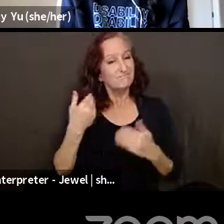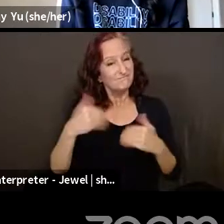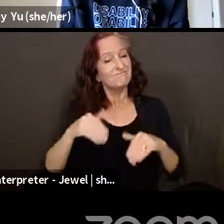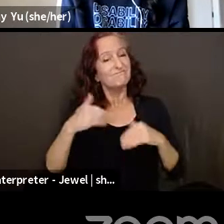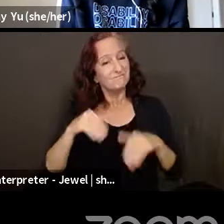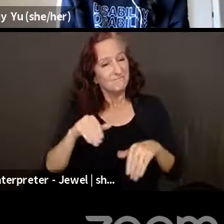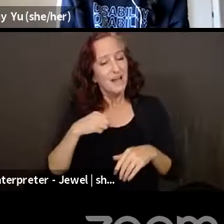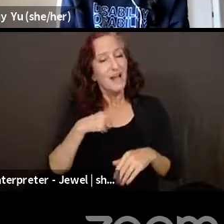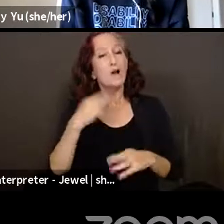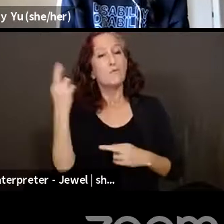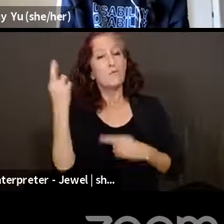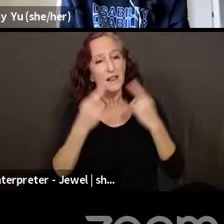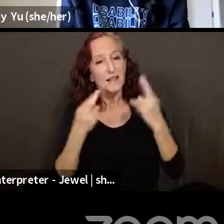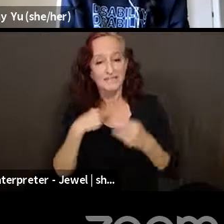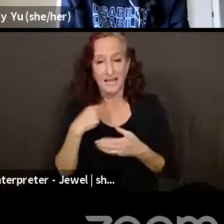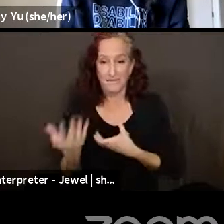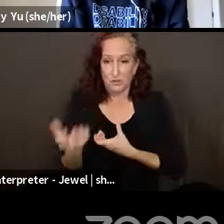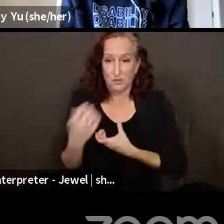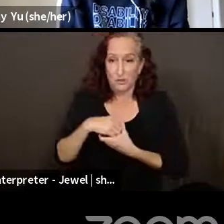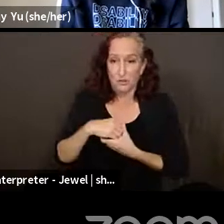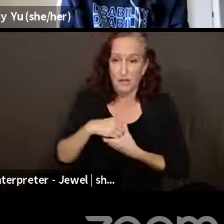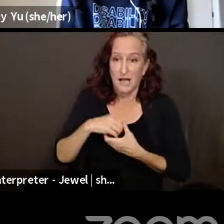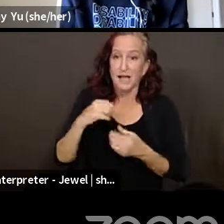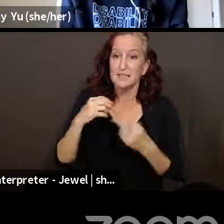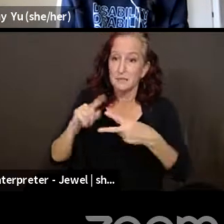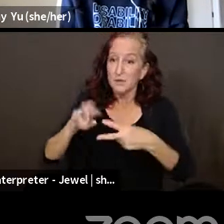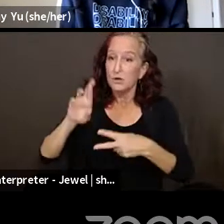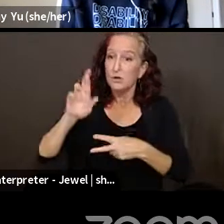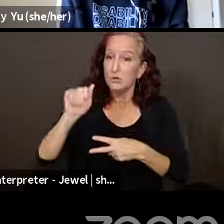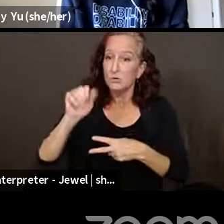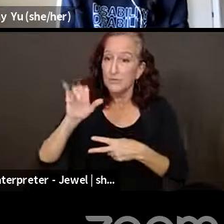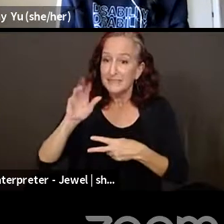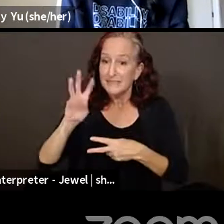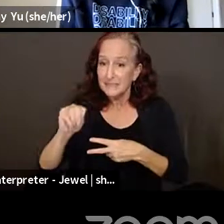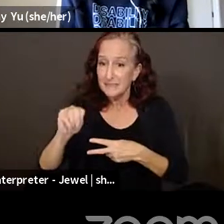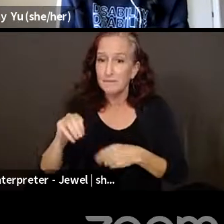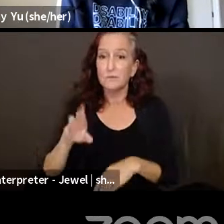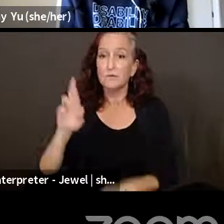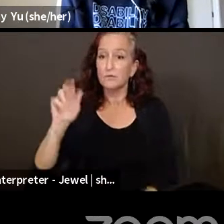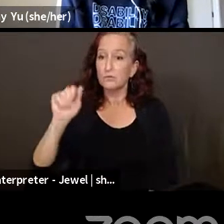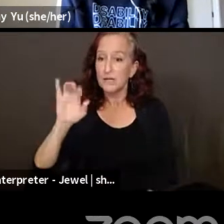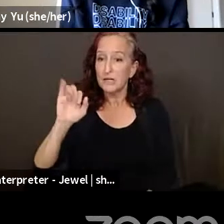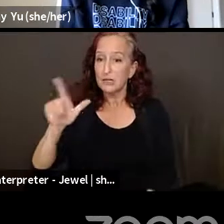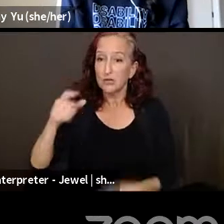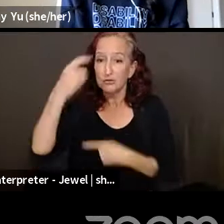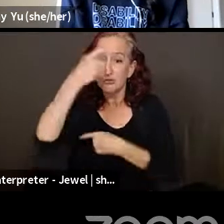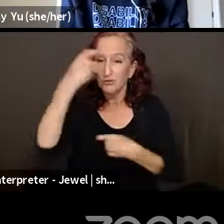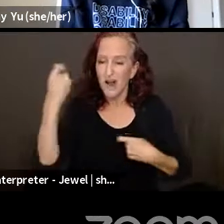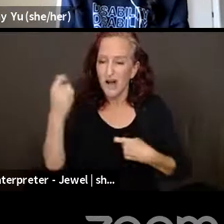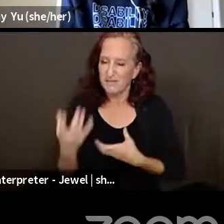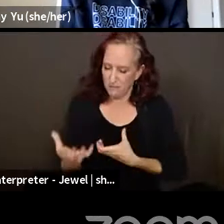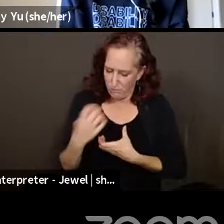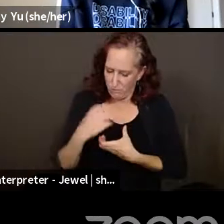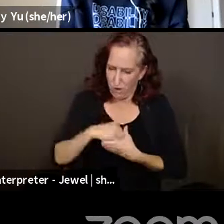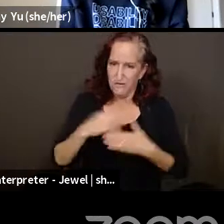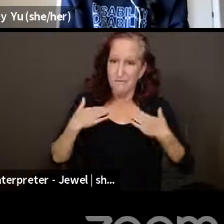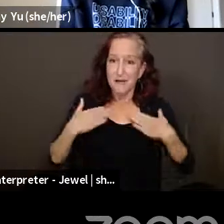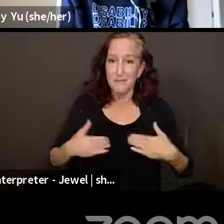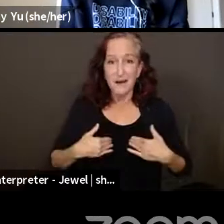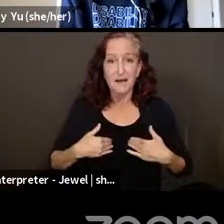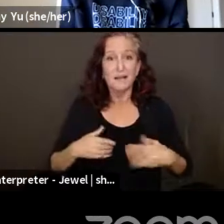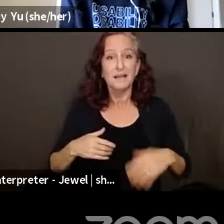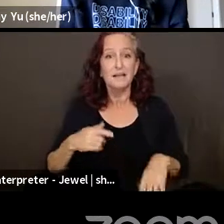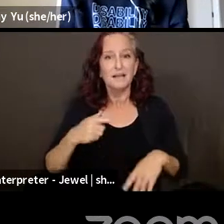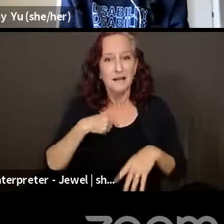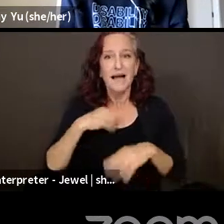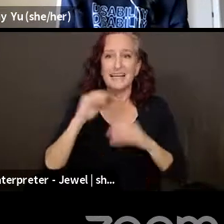have internalized racism and racial trauma lives in my body. I do a lot of work around it, like in the work that I teach and all the stuff I